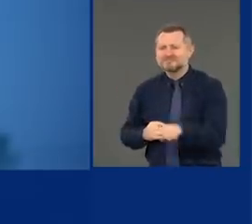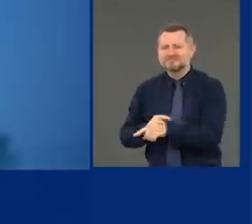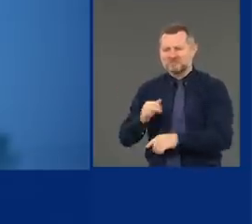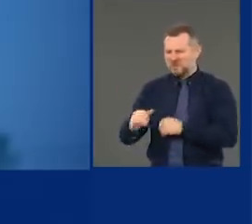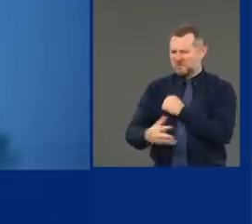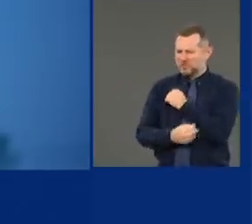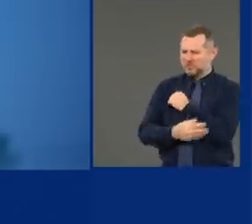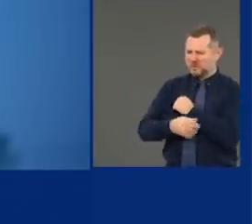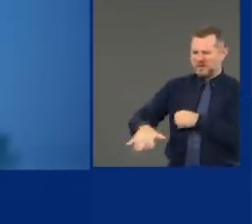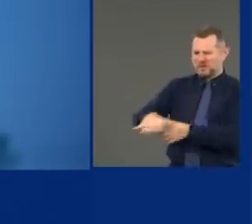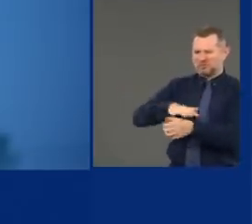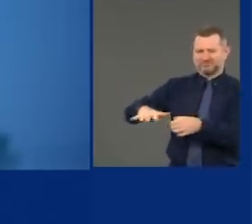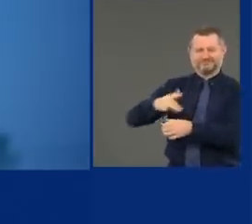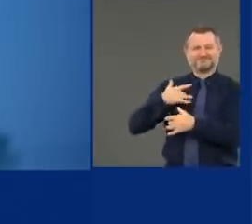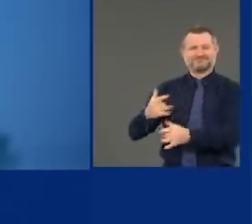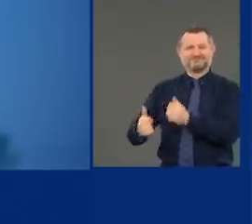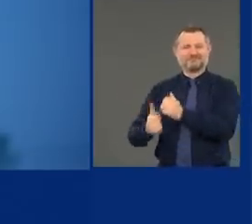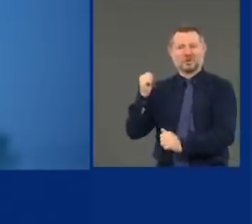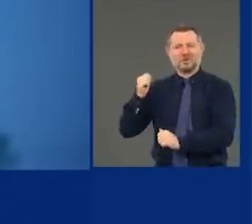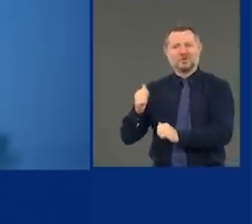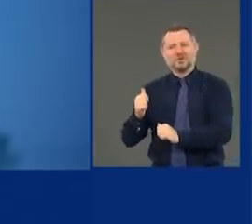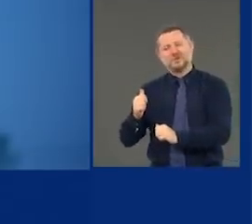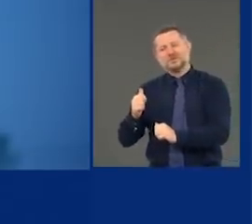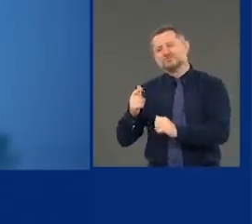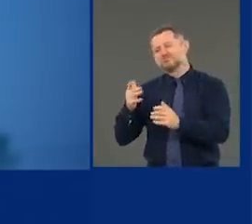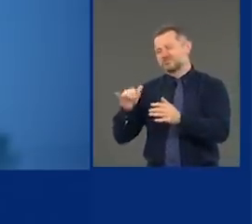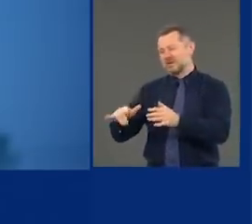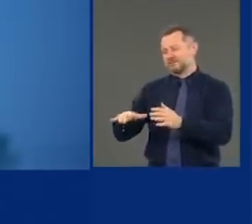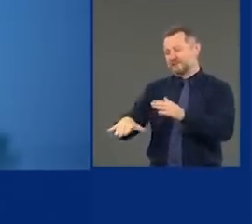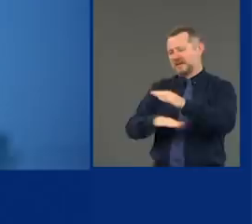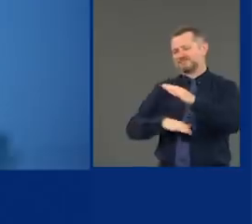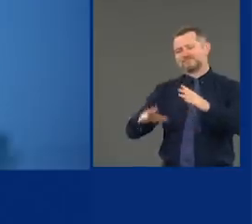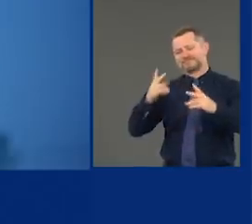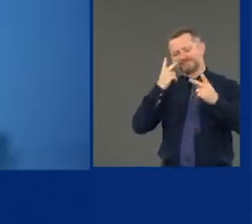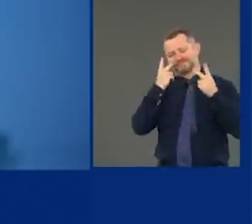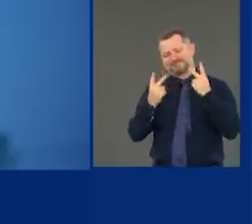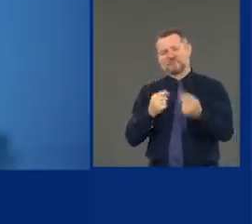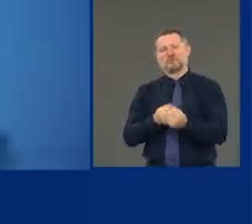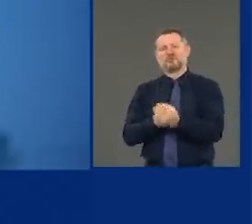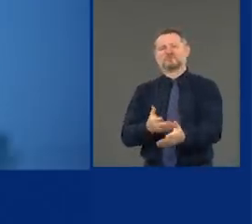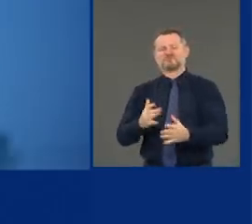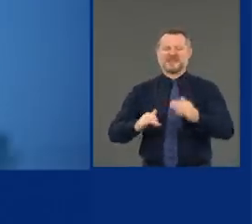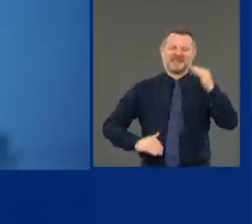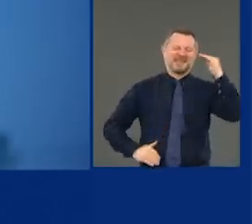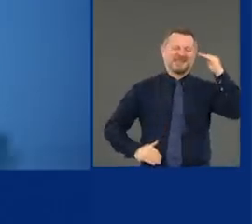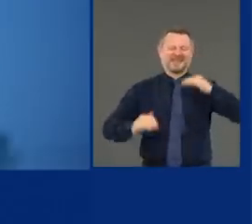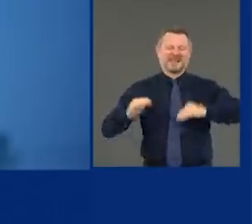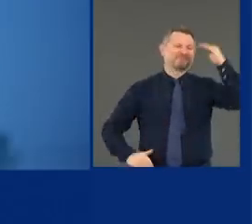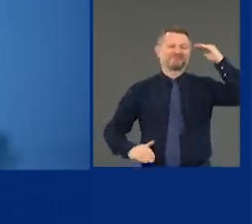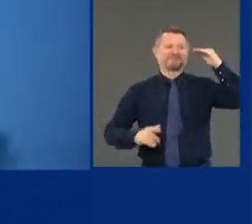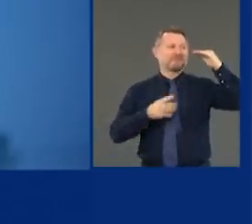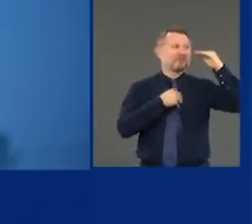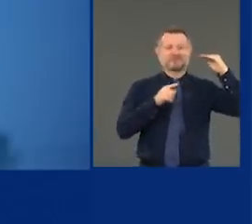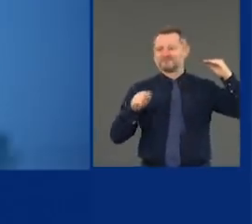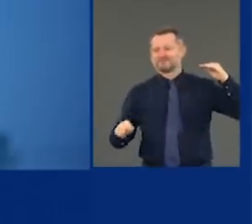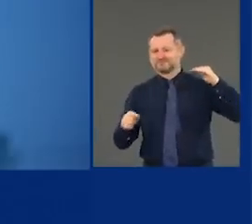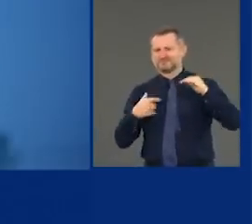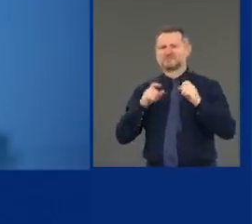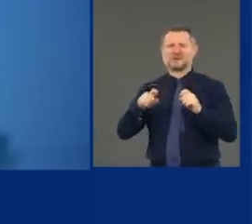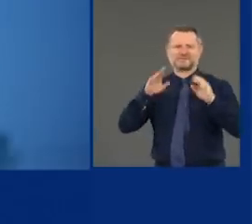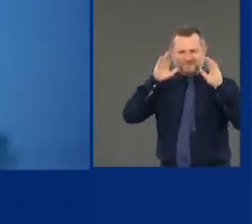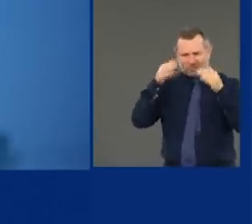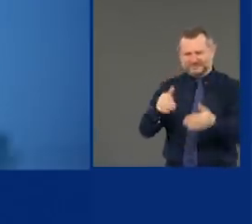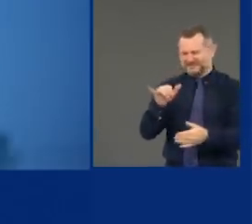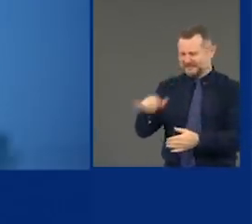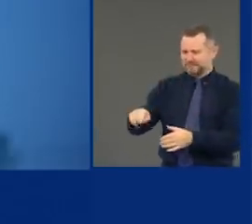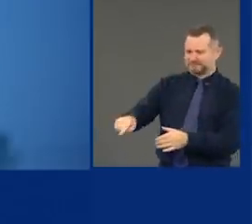That's the fundamental cause of the injustice. And that's what we should be addressing along